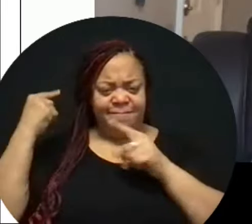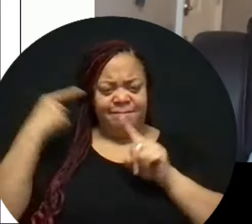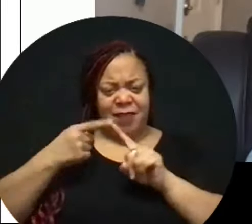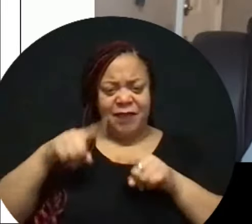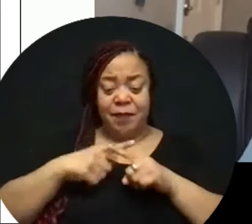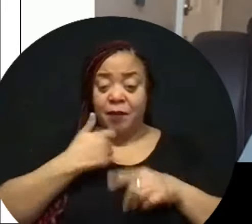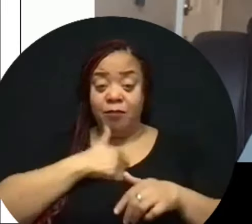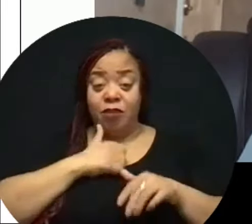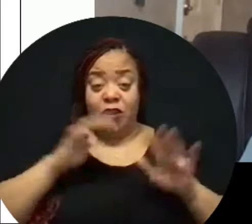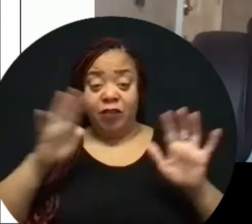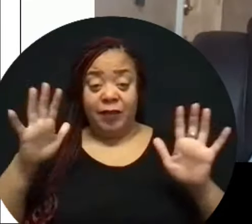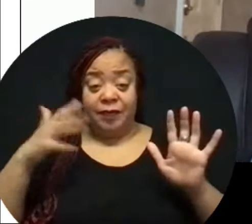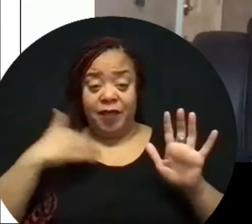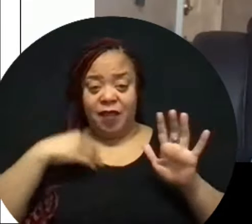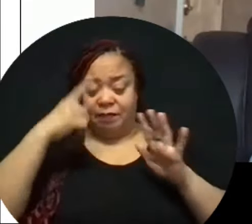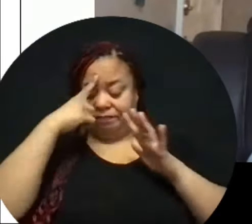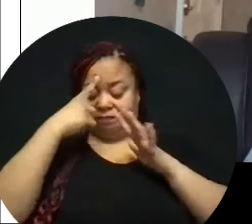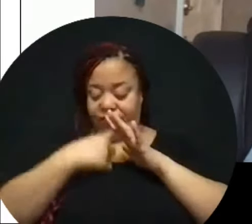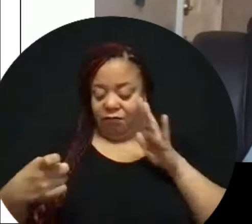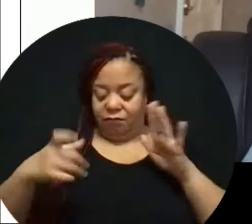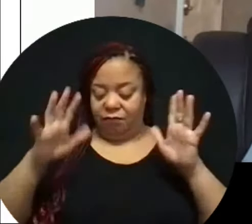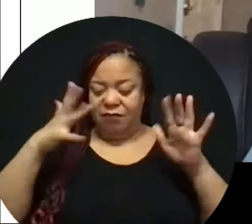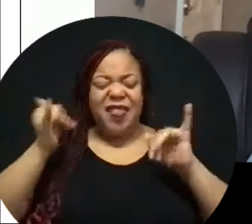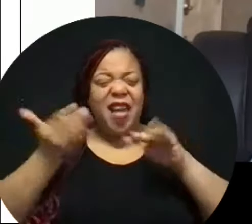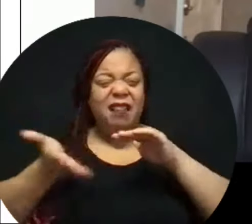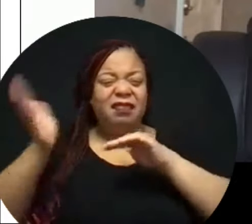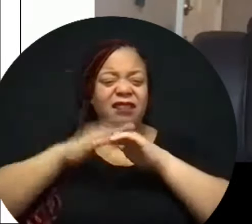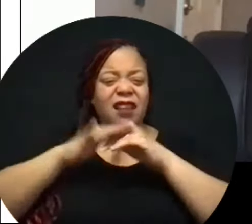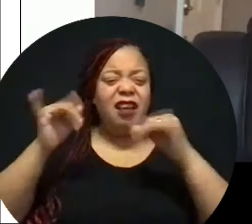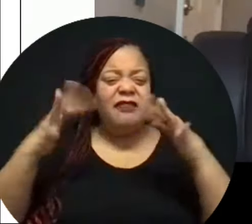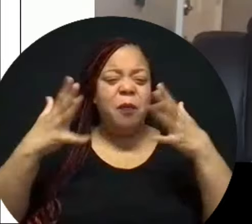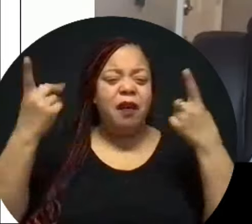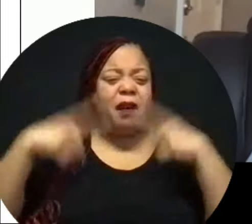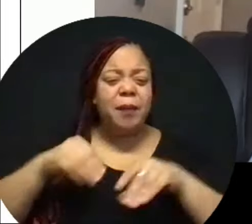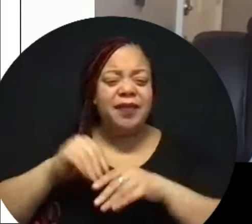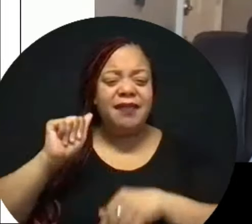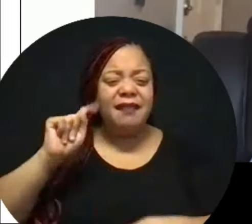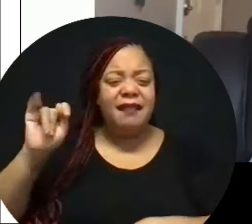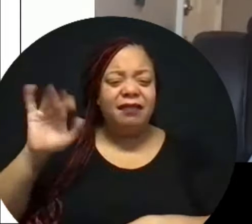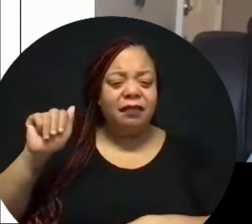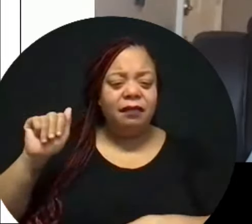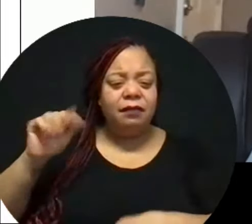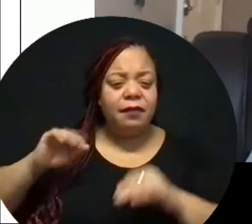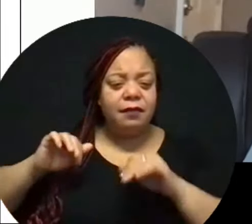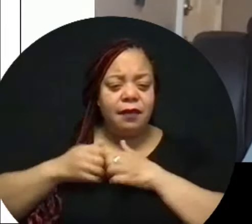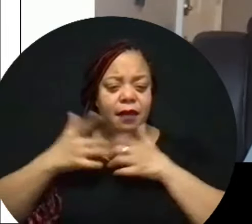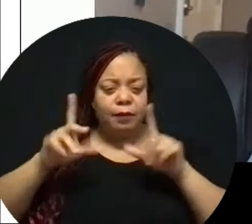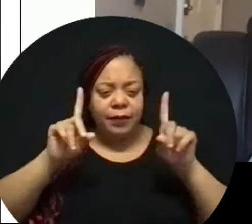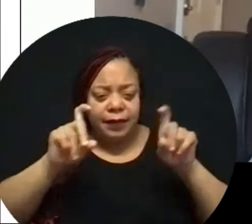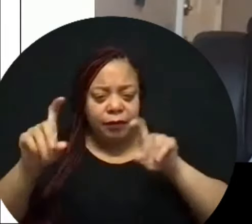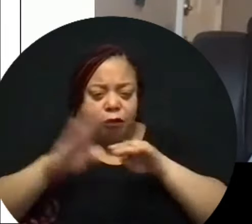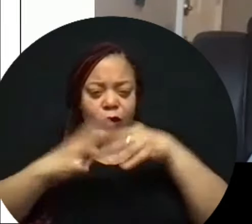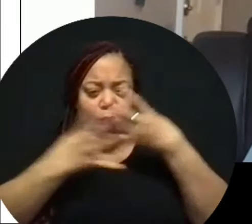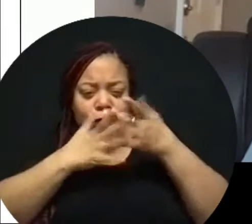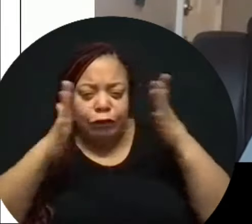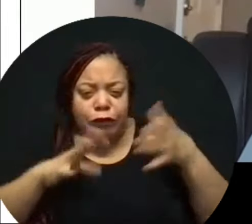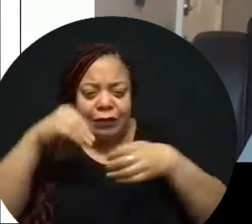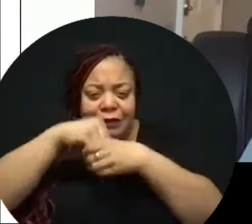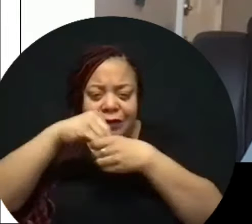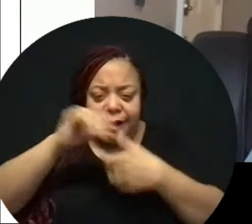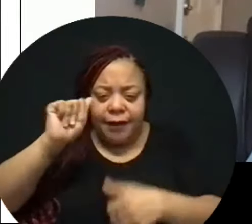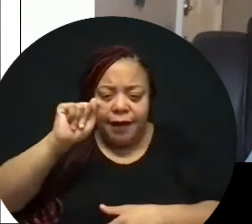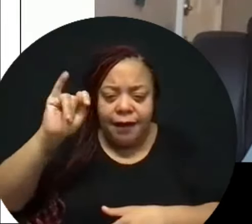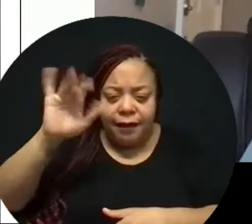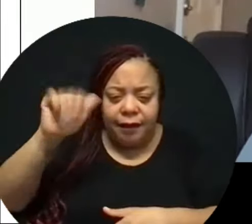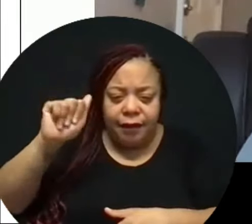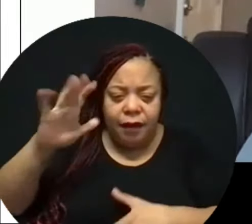using them as experiments, and also living in very polluted environments. And one of the things we'll be talking about FTP a little bit is